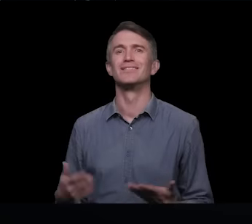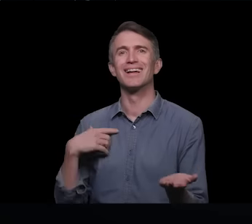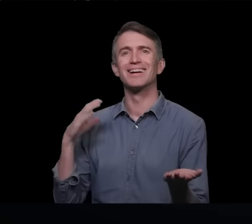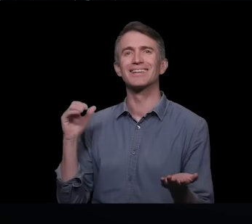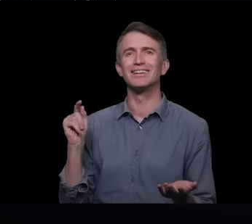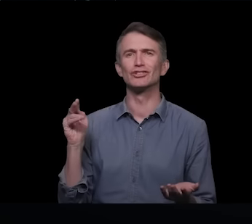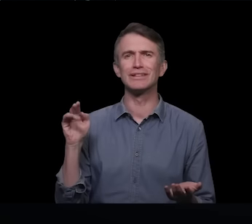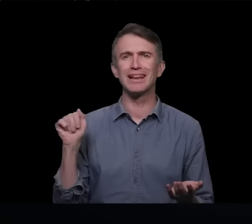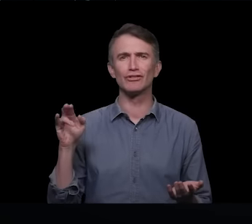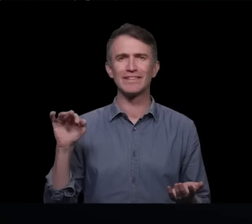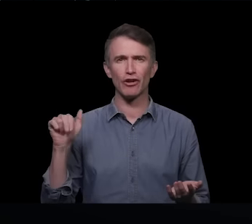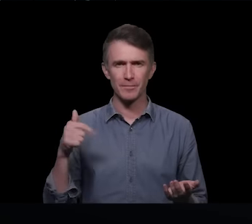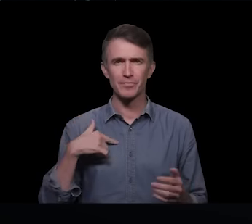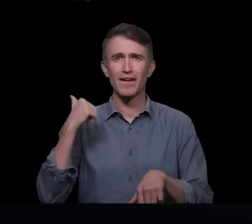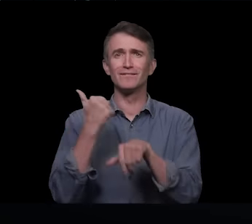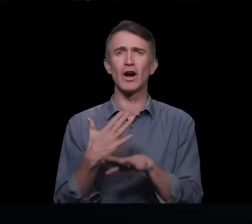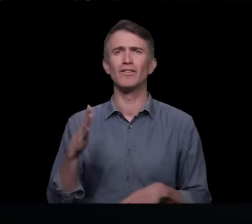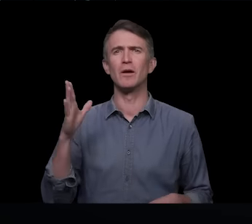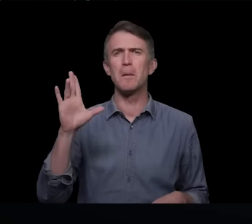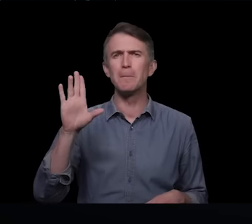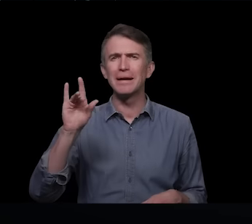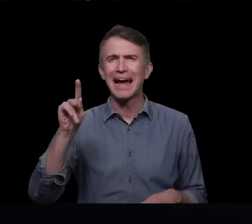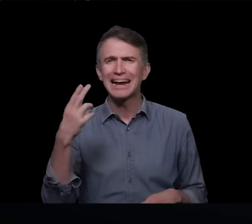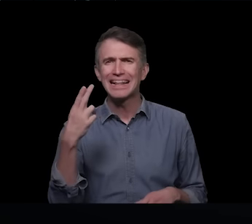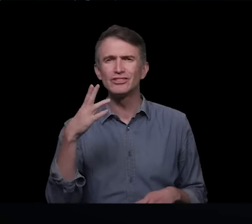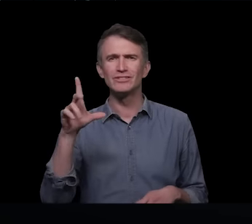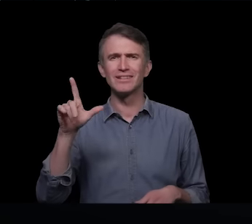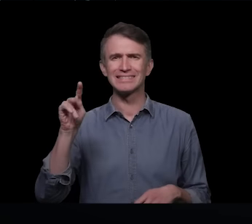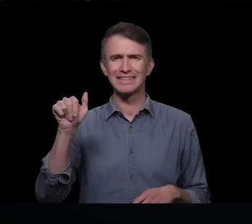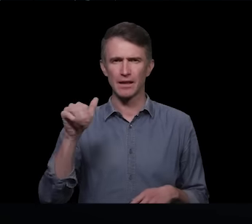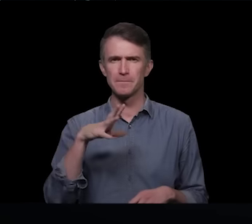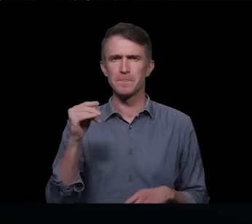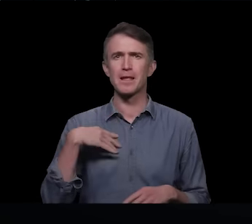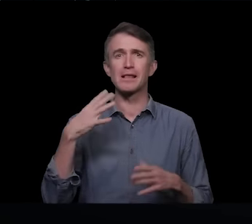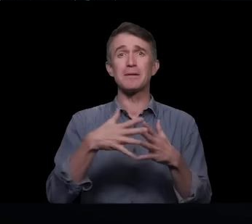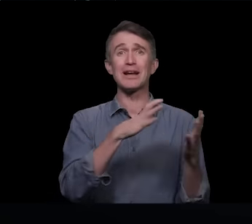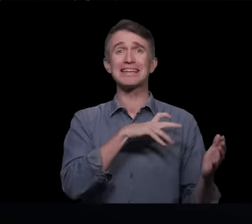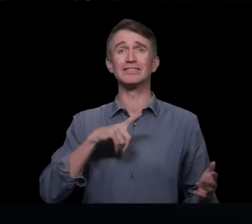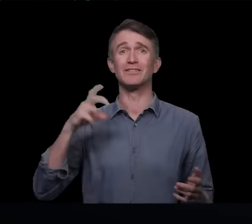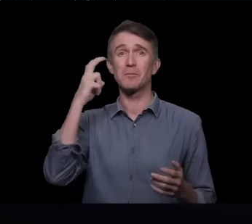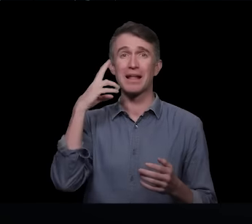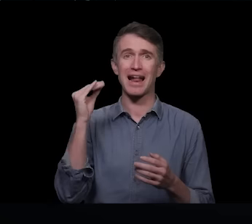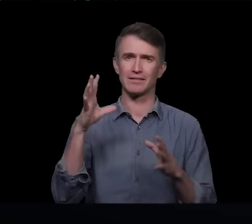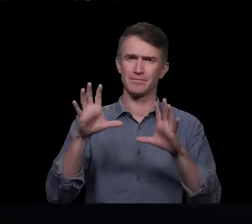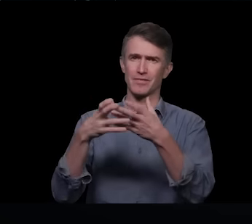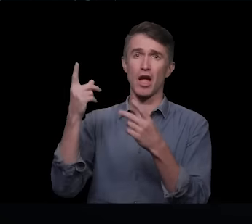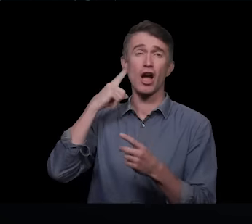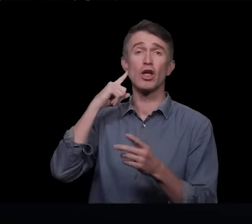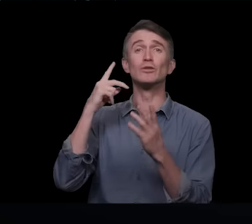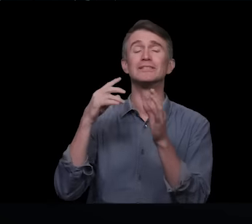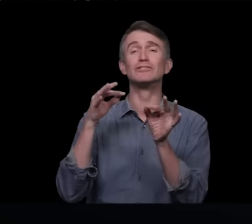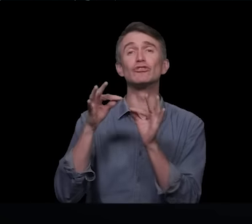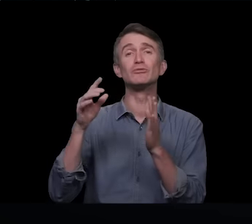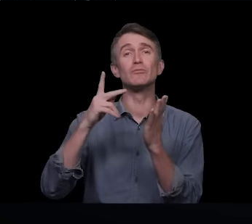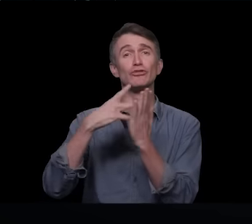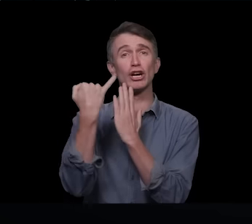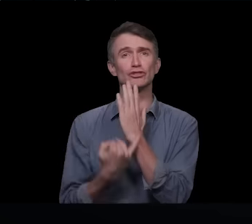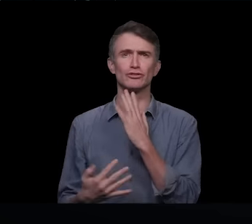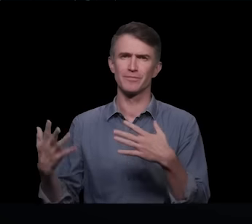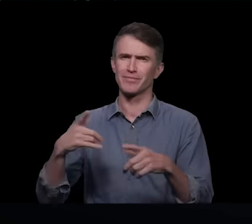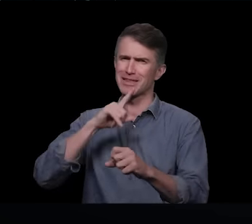Hola, soy Catarina Rivera, la fundadora. Hello, I'm Catarina Rivera, the founder of Blindish Latina.